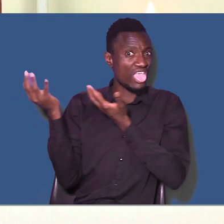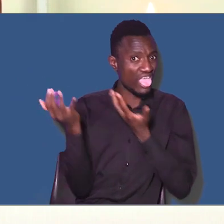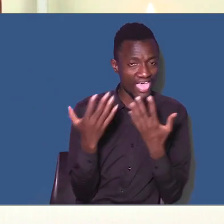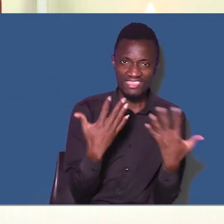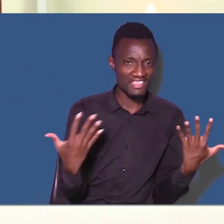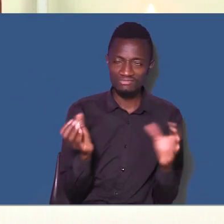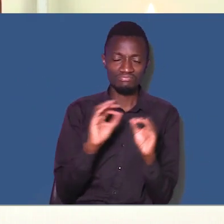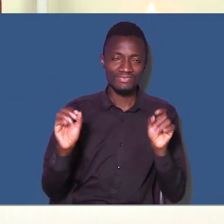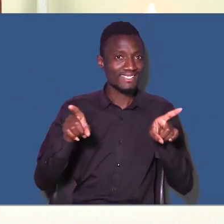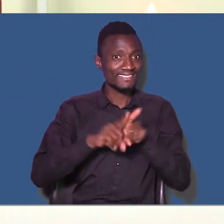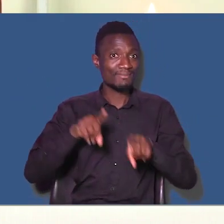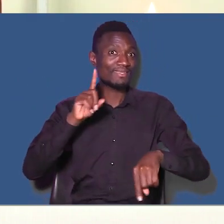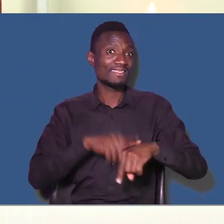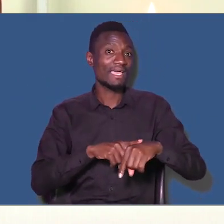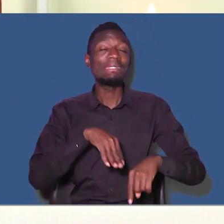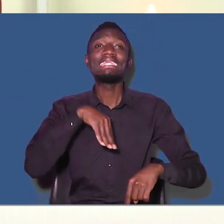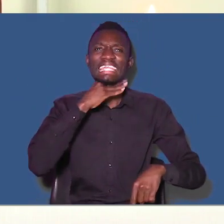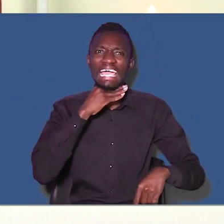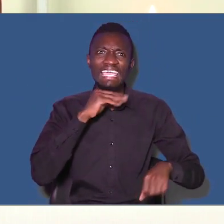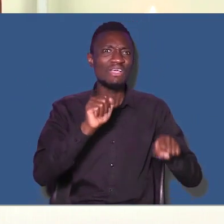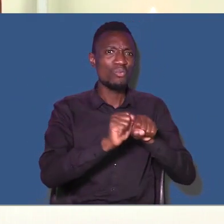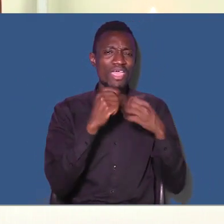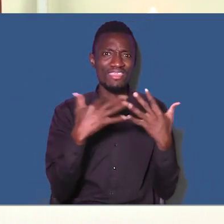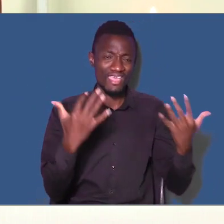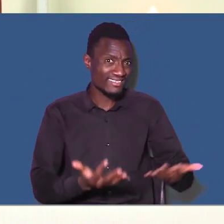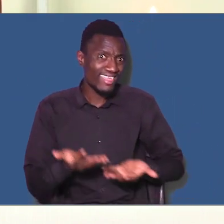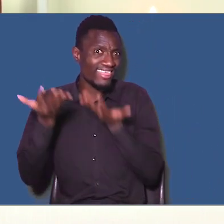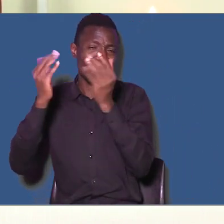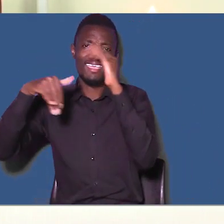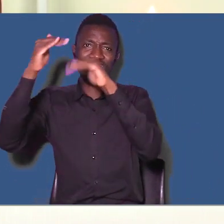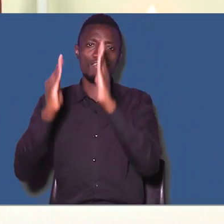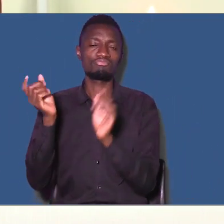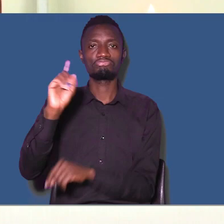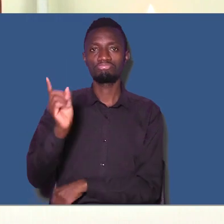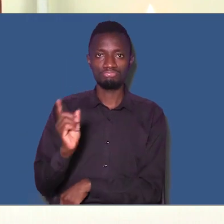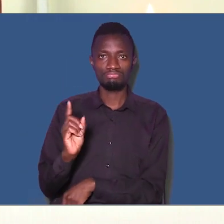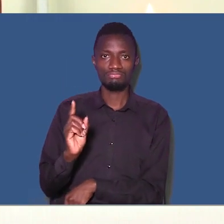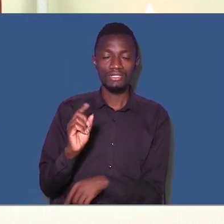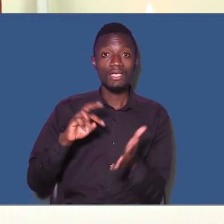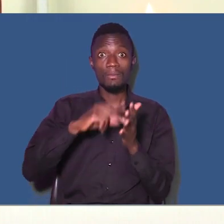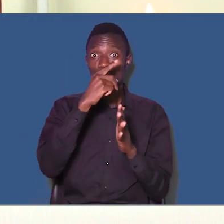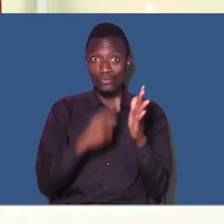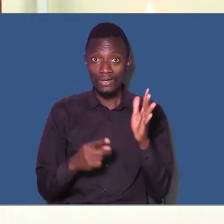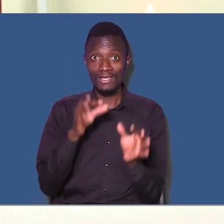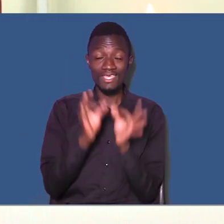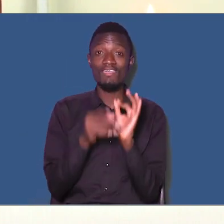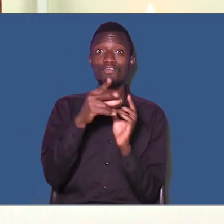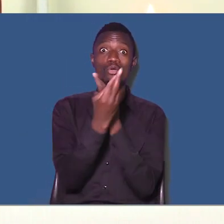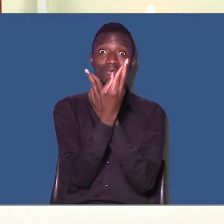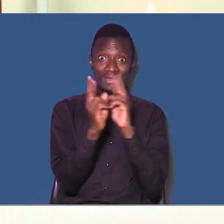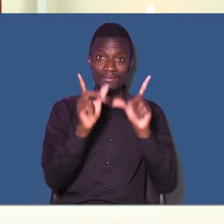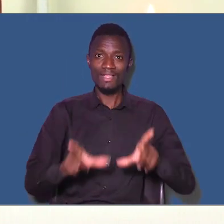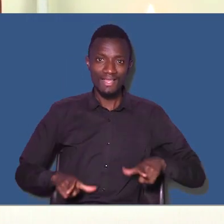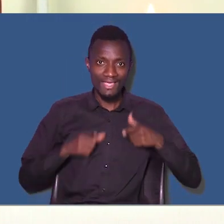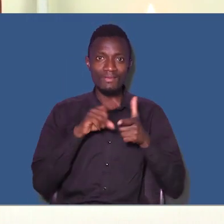growth and personal fulfillment. A redeemed life should honor God and center our